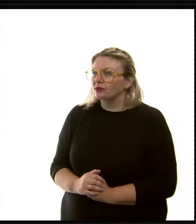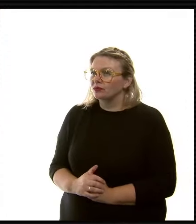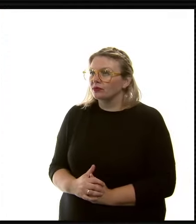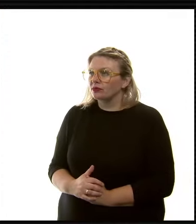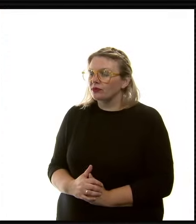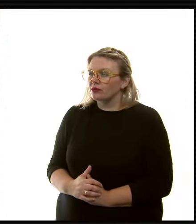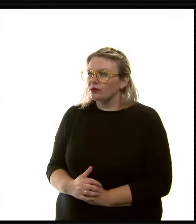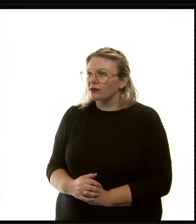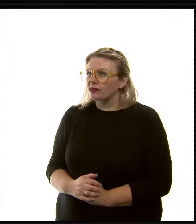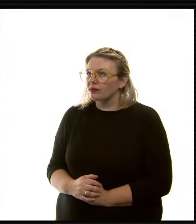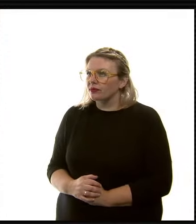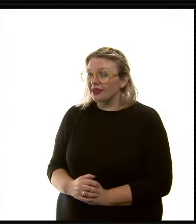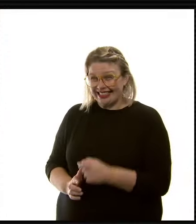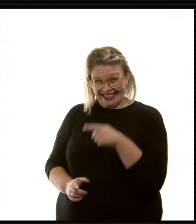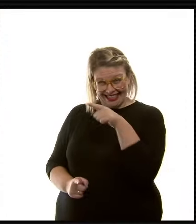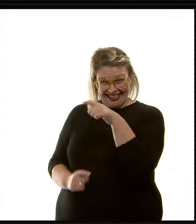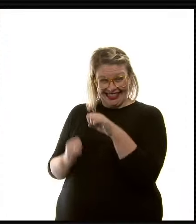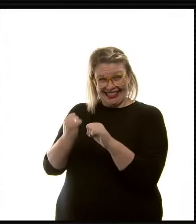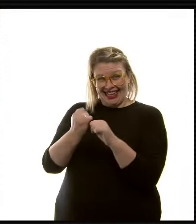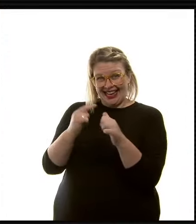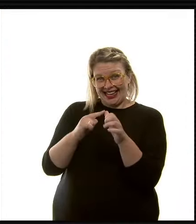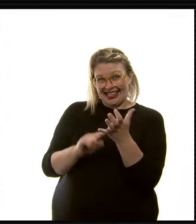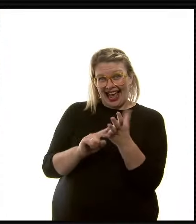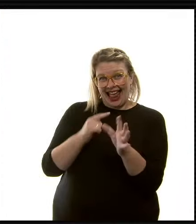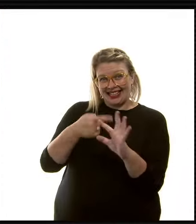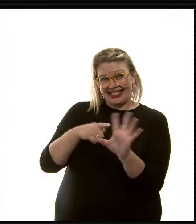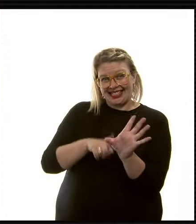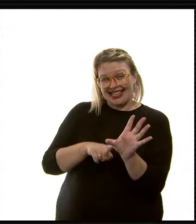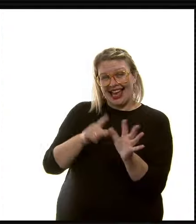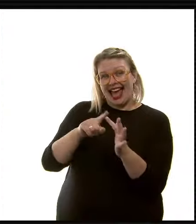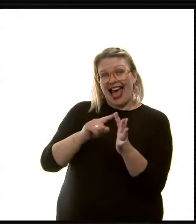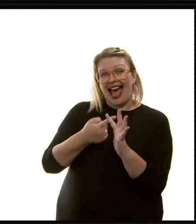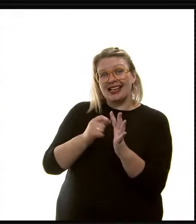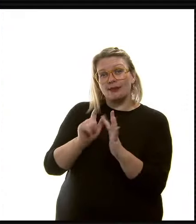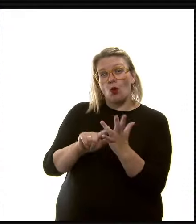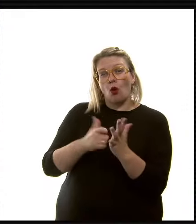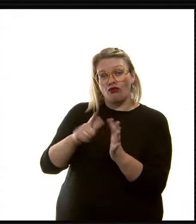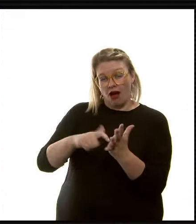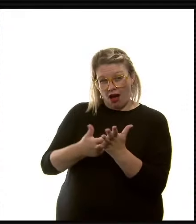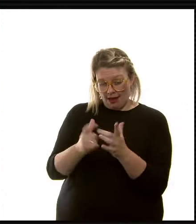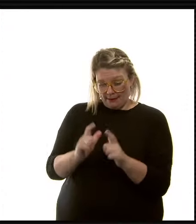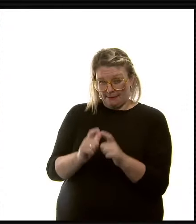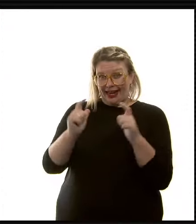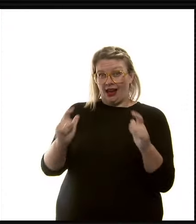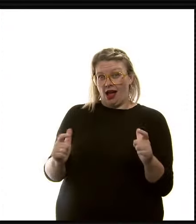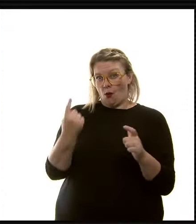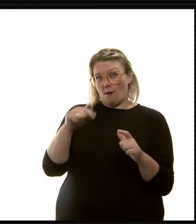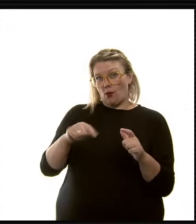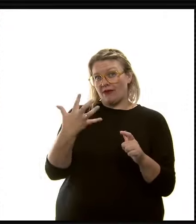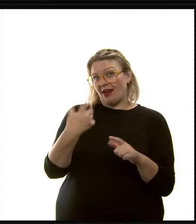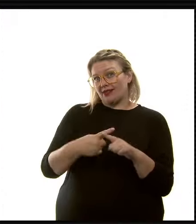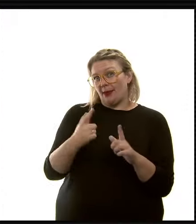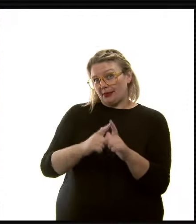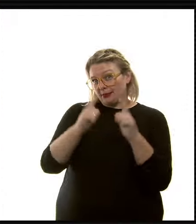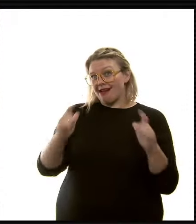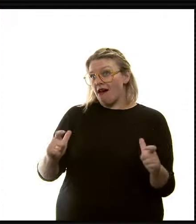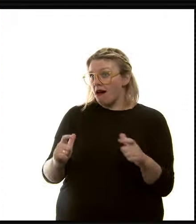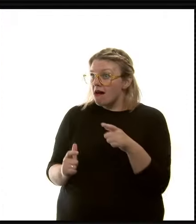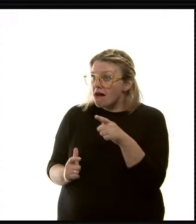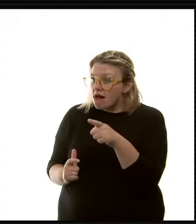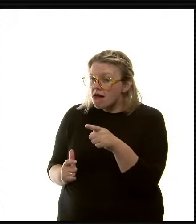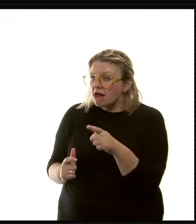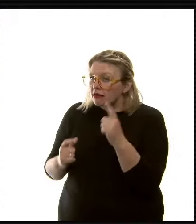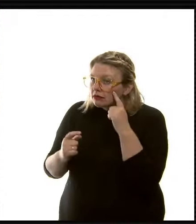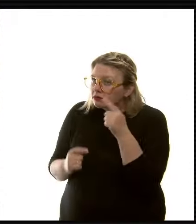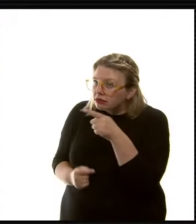There it is, the Galaxy Explorer, 1.5 times bigger scaled up version. We've got all of our classic stuff. Let's just start with the back.